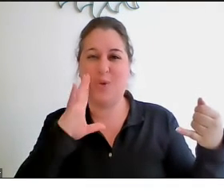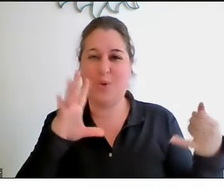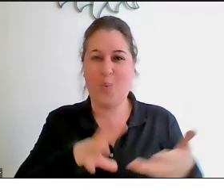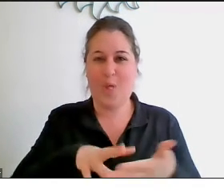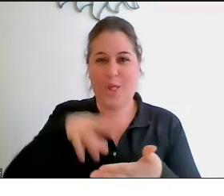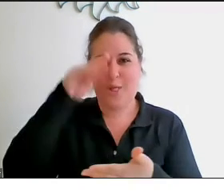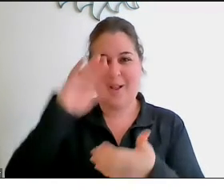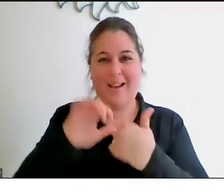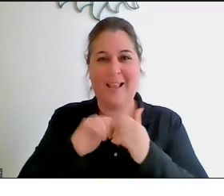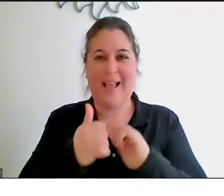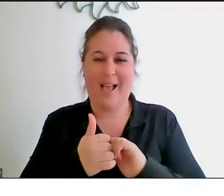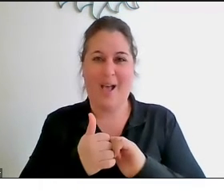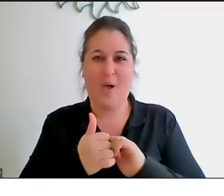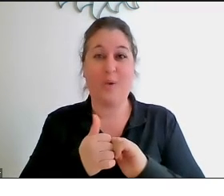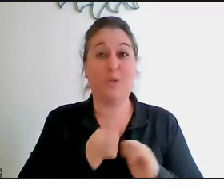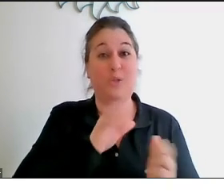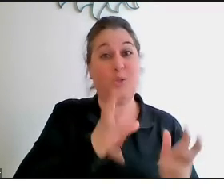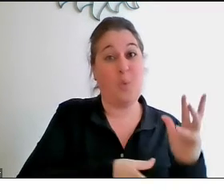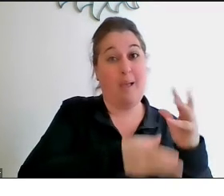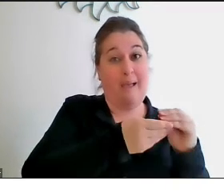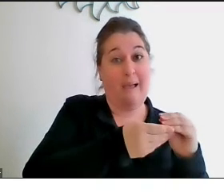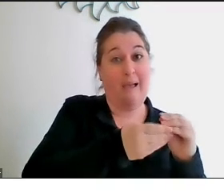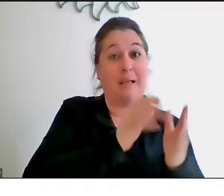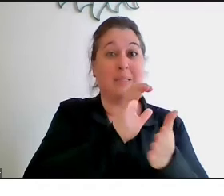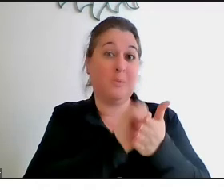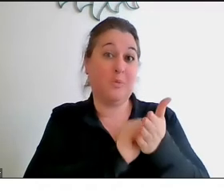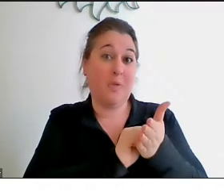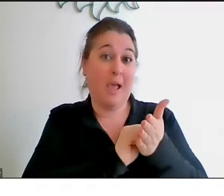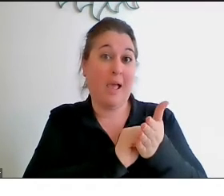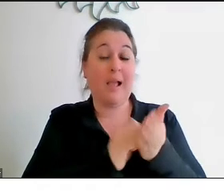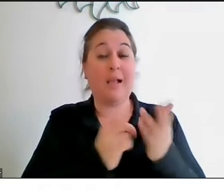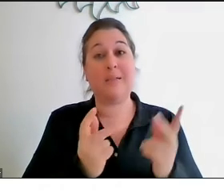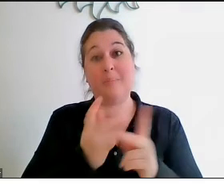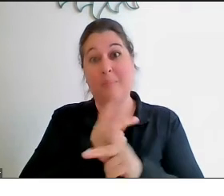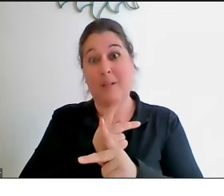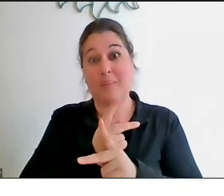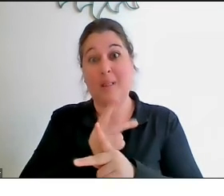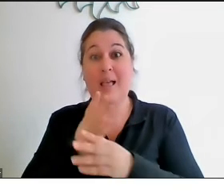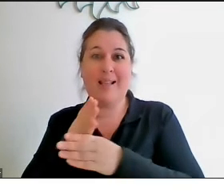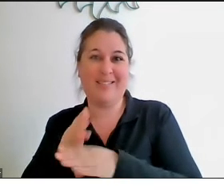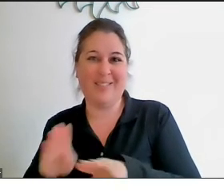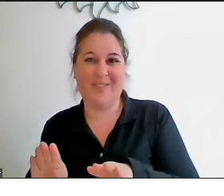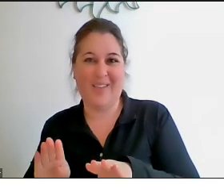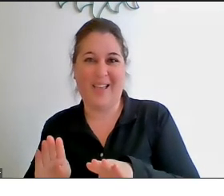subtract integers and multiply and divide integers.